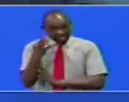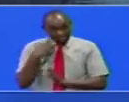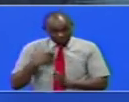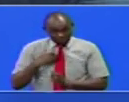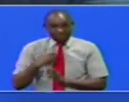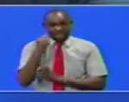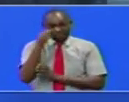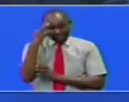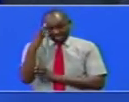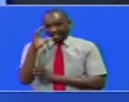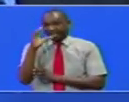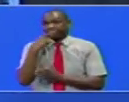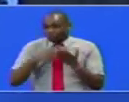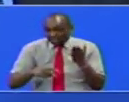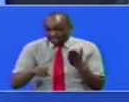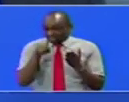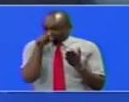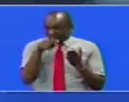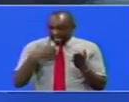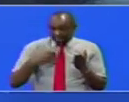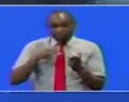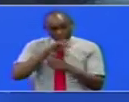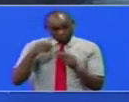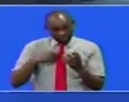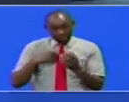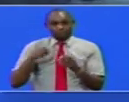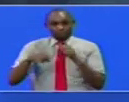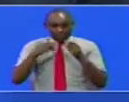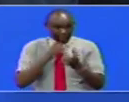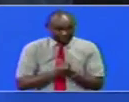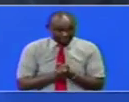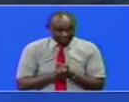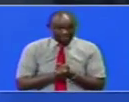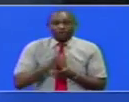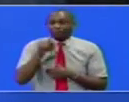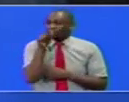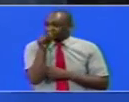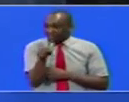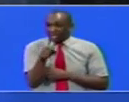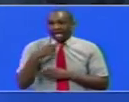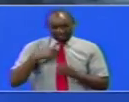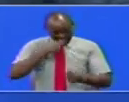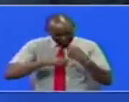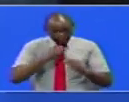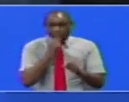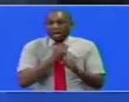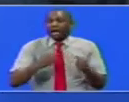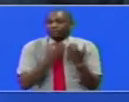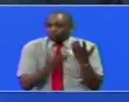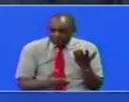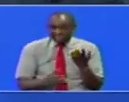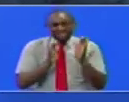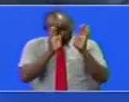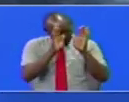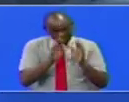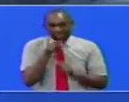the FAA Act says it guides all quasi-judicial processes, then the Fair Administrative Action Act becomes a very